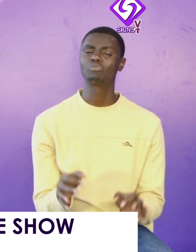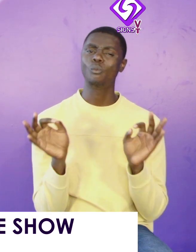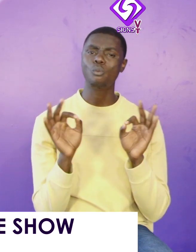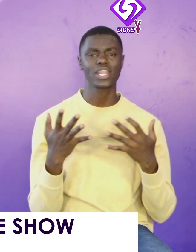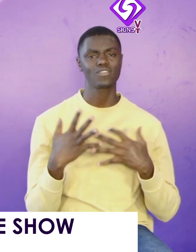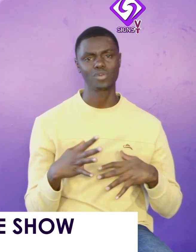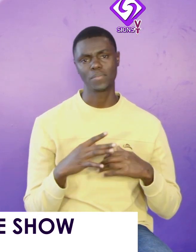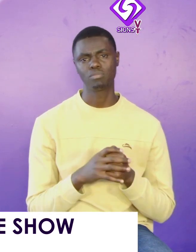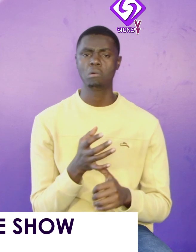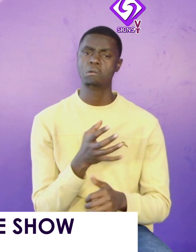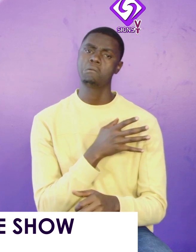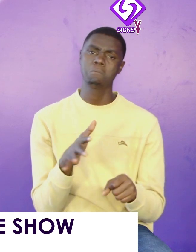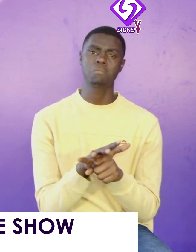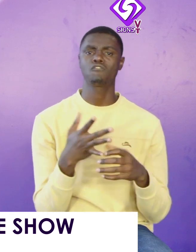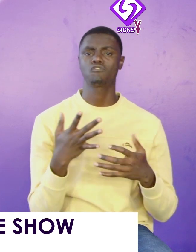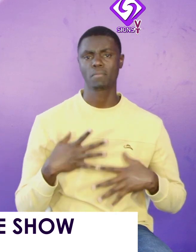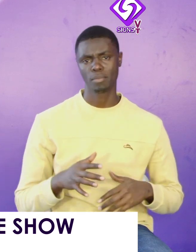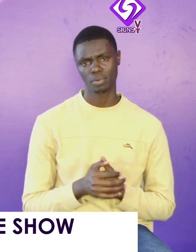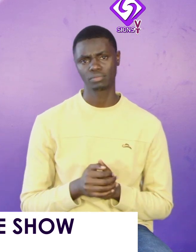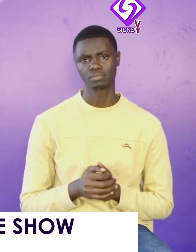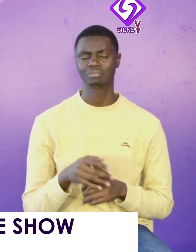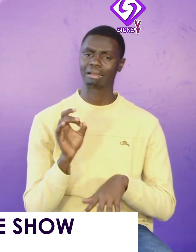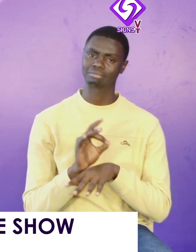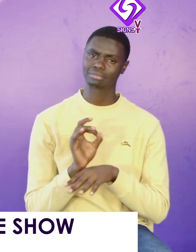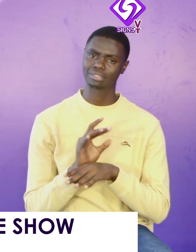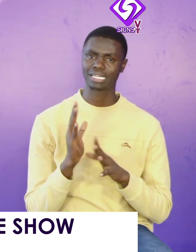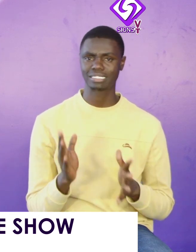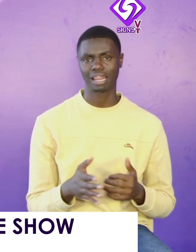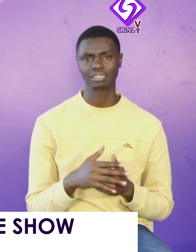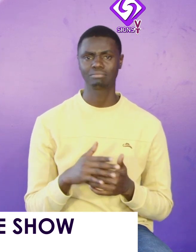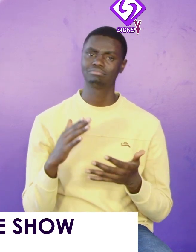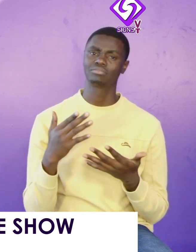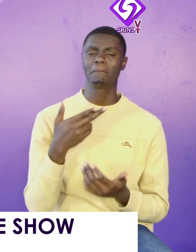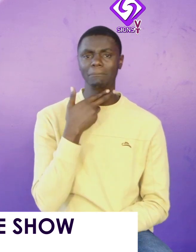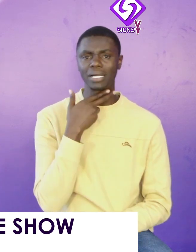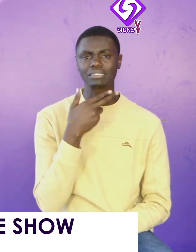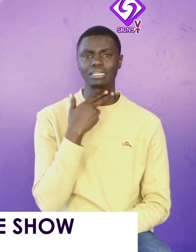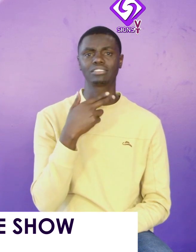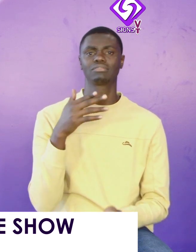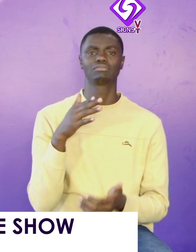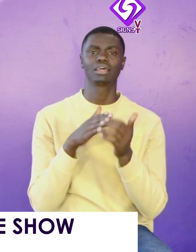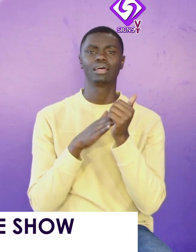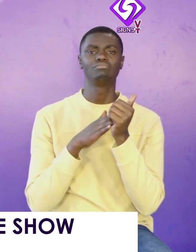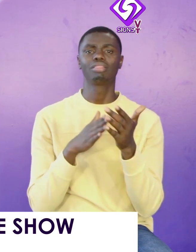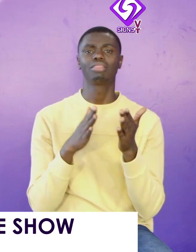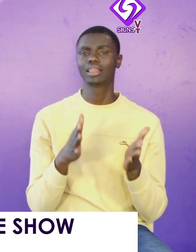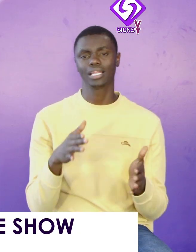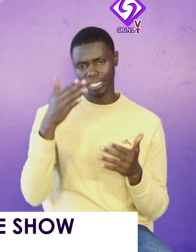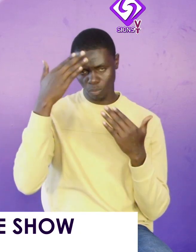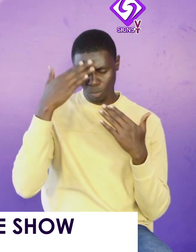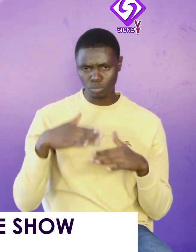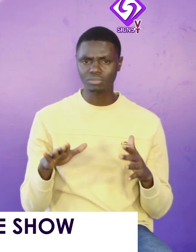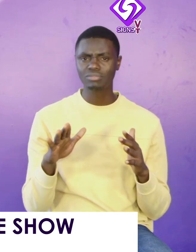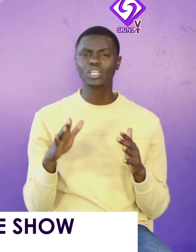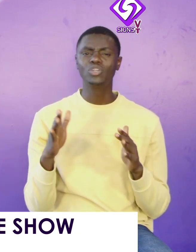people, powerful people, counselors, sheikhs, pastors. How do you die with all